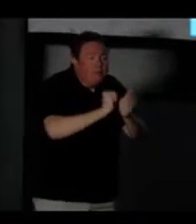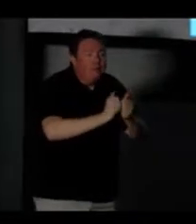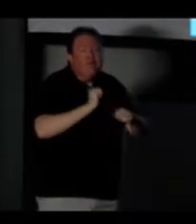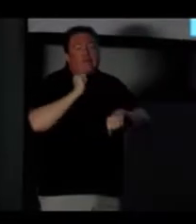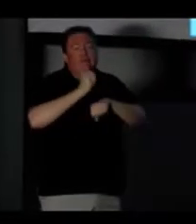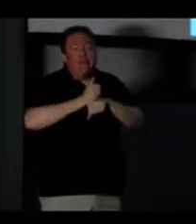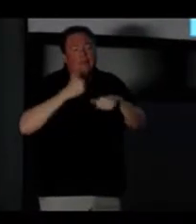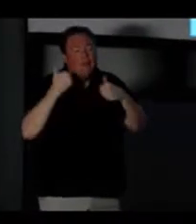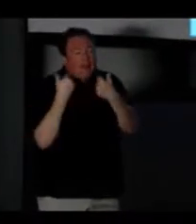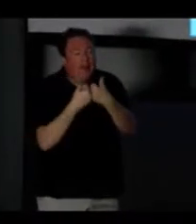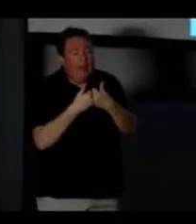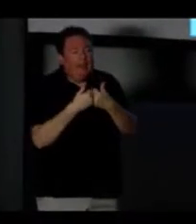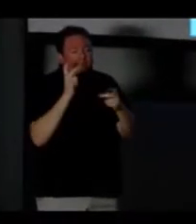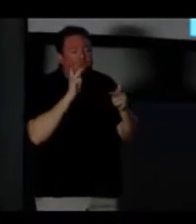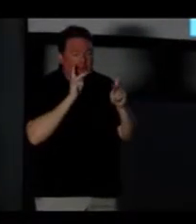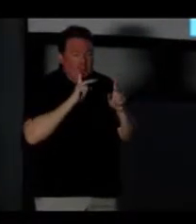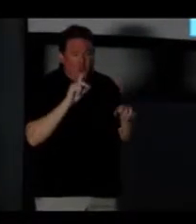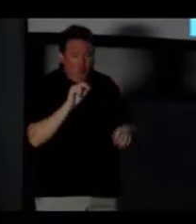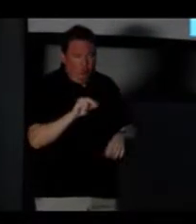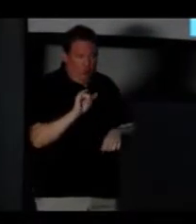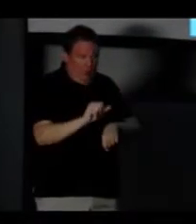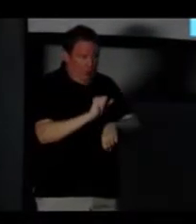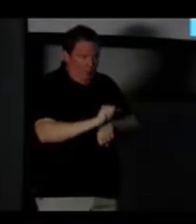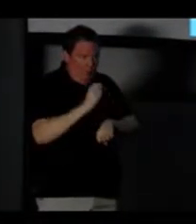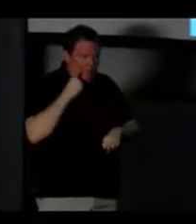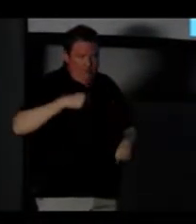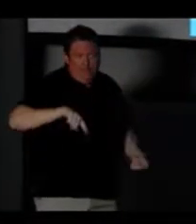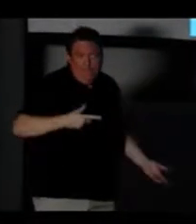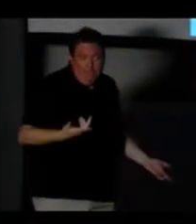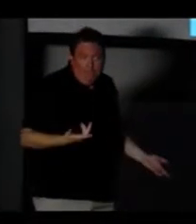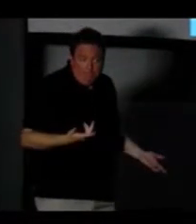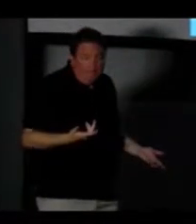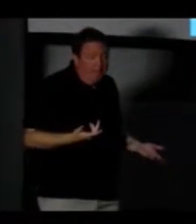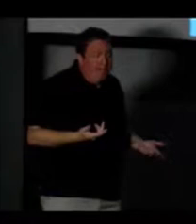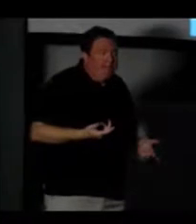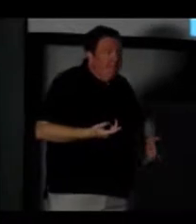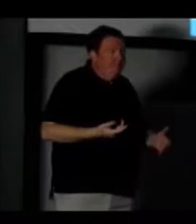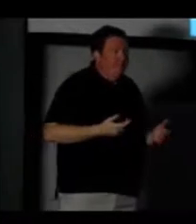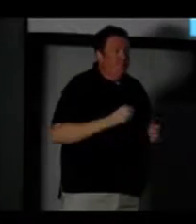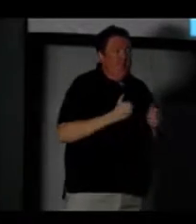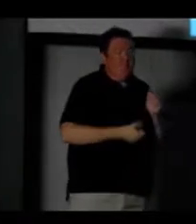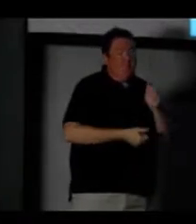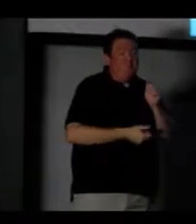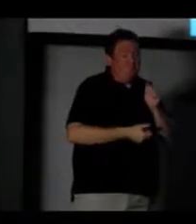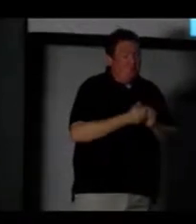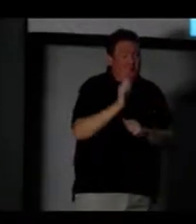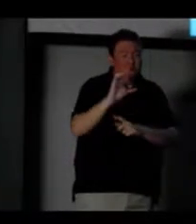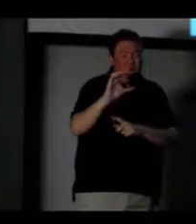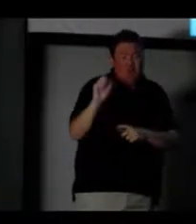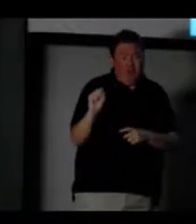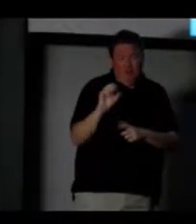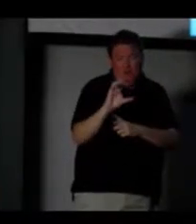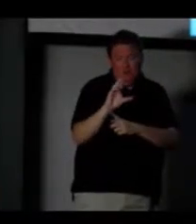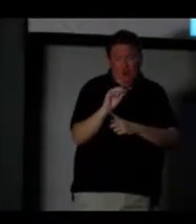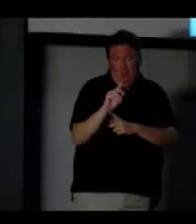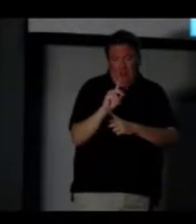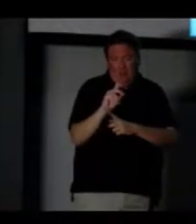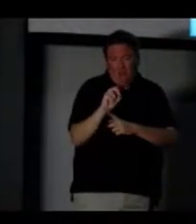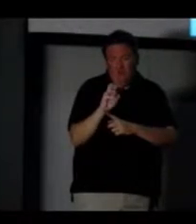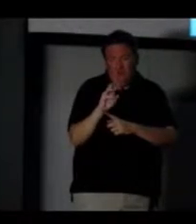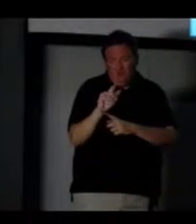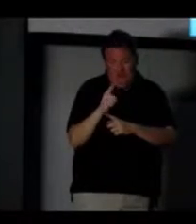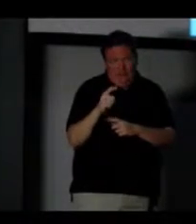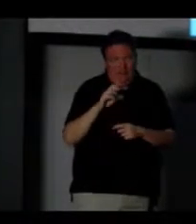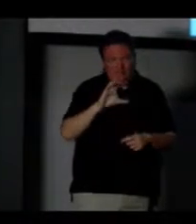this. They did this through crowdsourcing. A lot of the science here is crowdsourcing. Subsequently, they've gone on to publish a paper, a